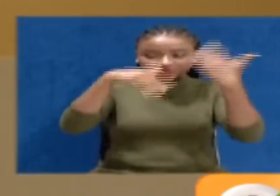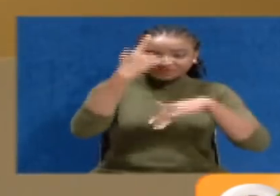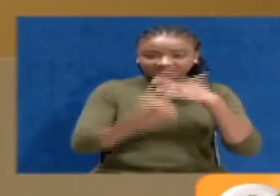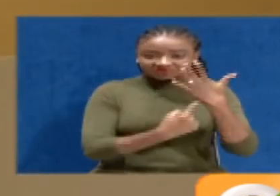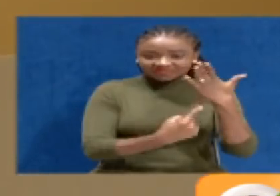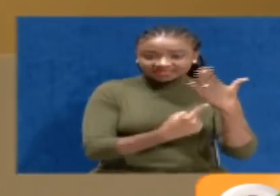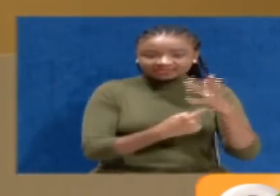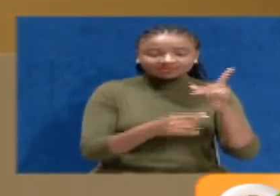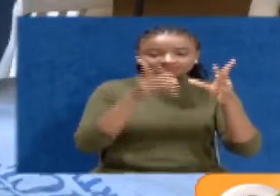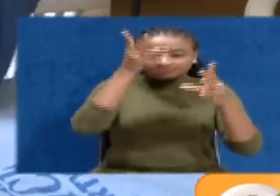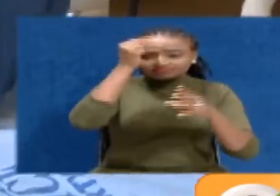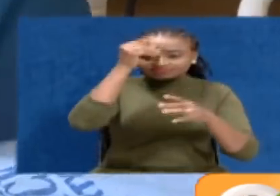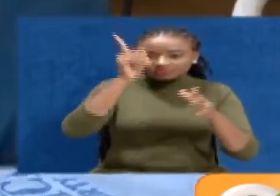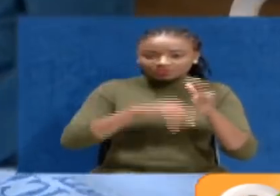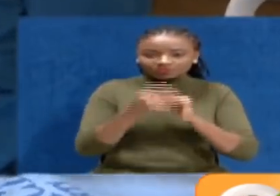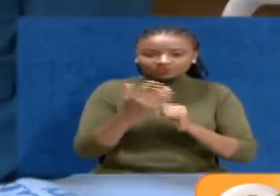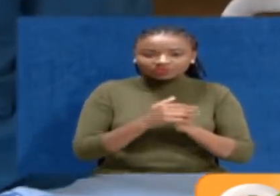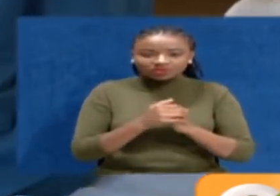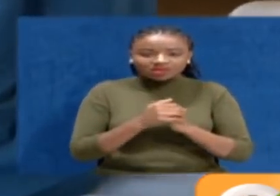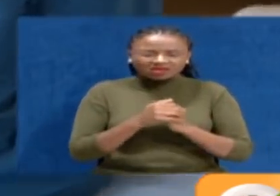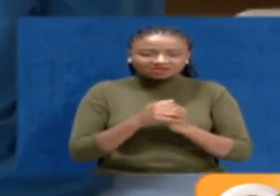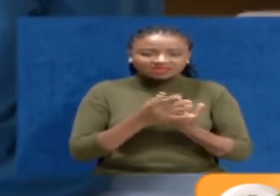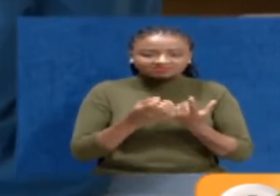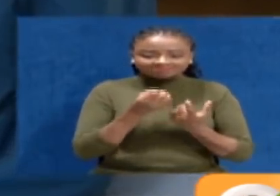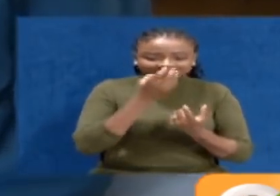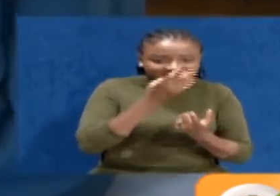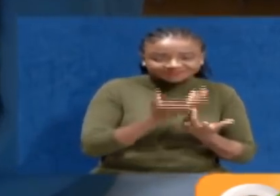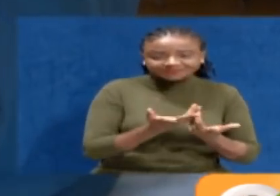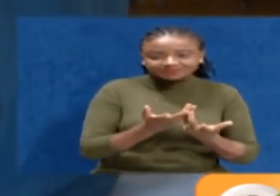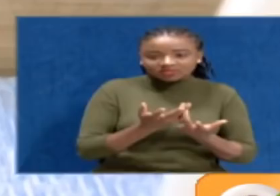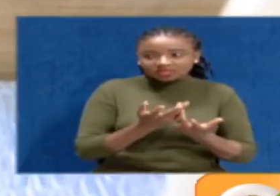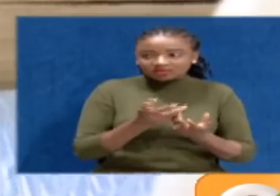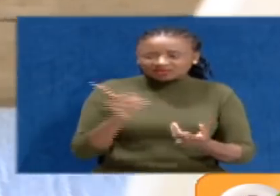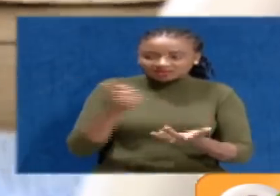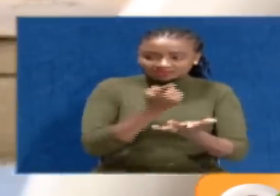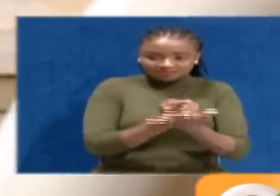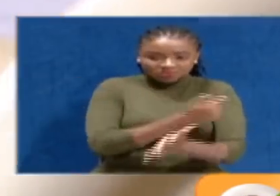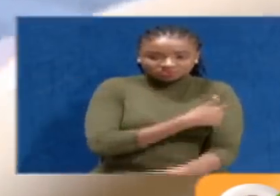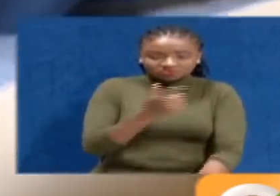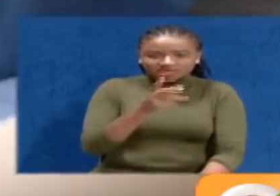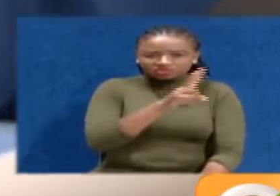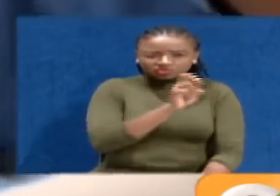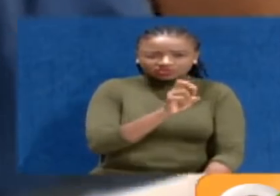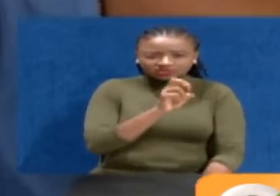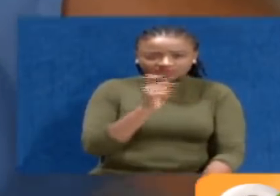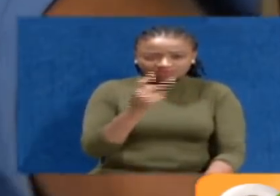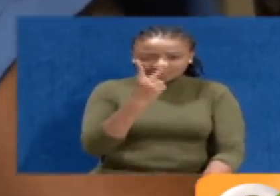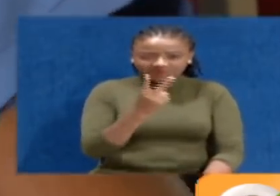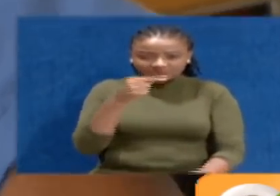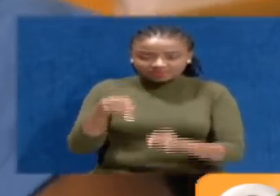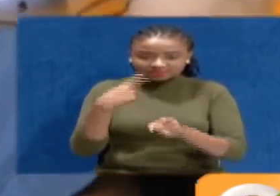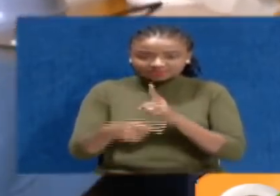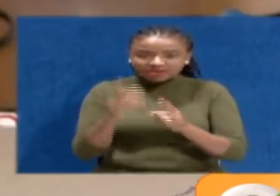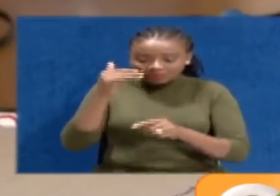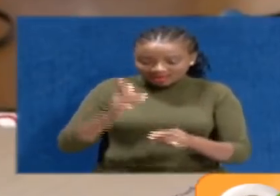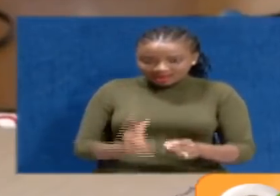University, where he's studying for a Bachelor of Arts degree in horticulture. He was admitted here on 20th February this year, after